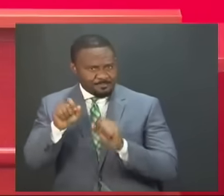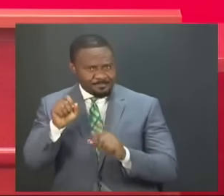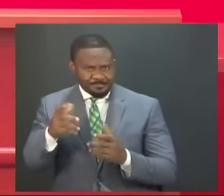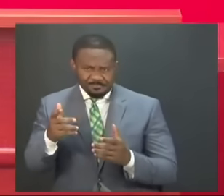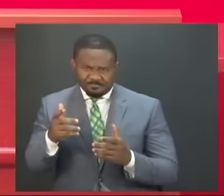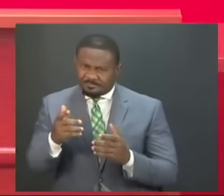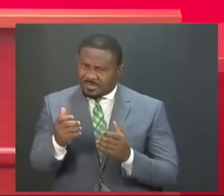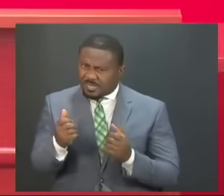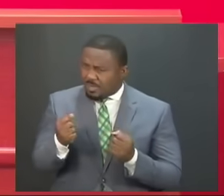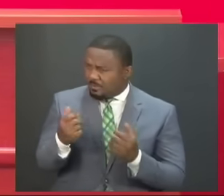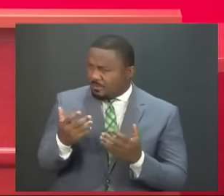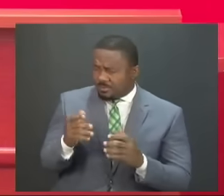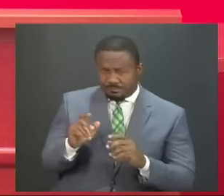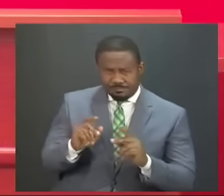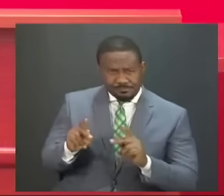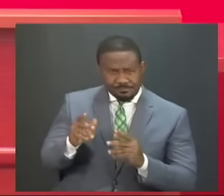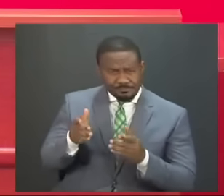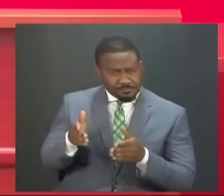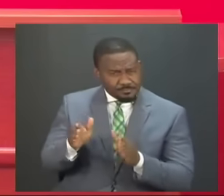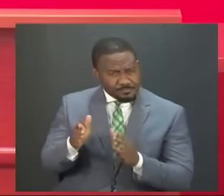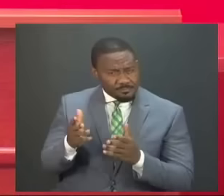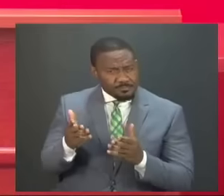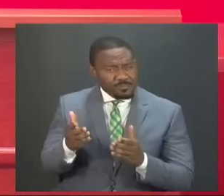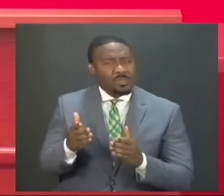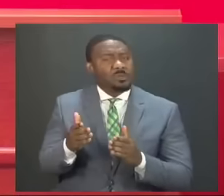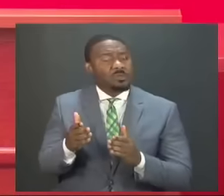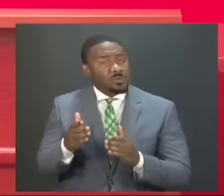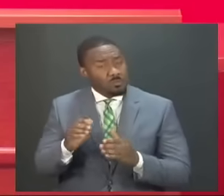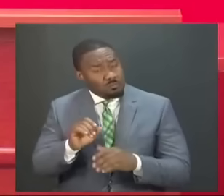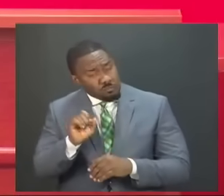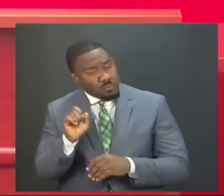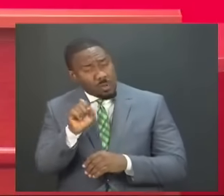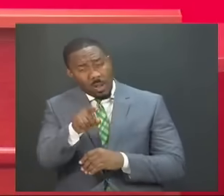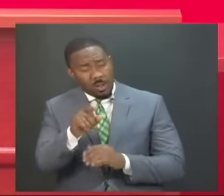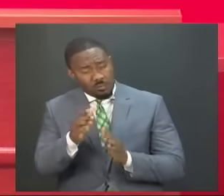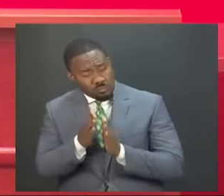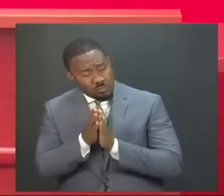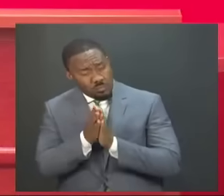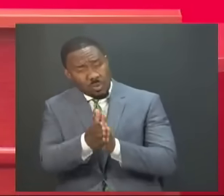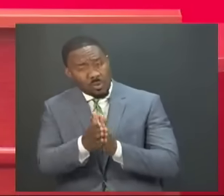give the opportunity to ask supplementary question?